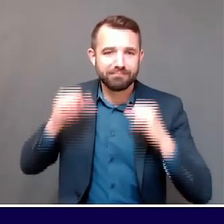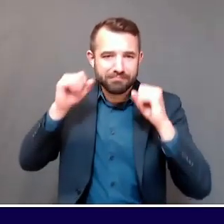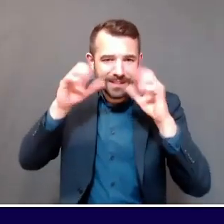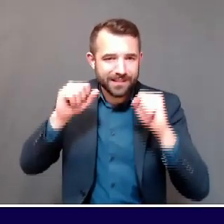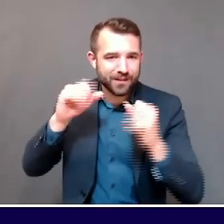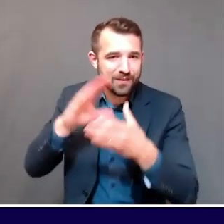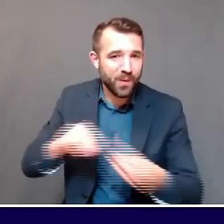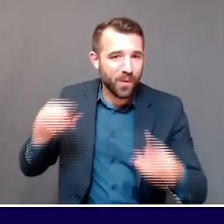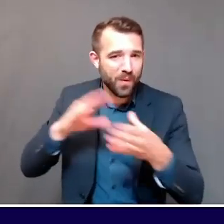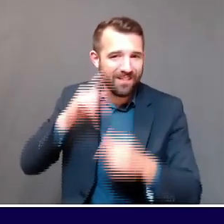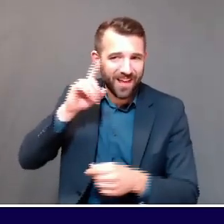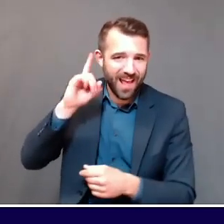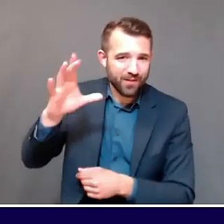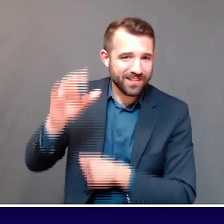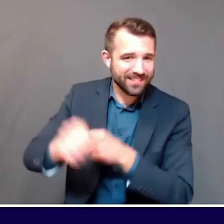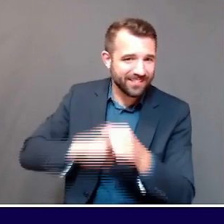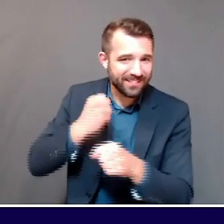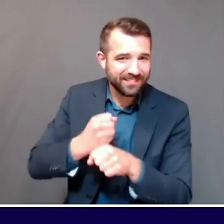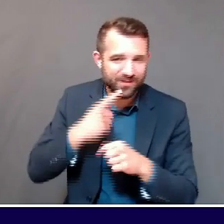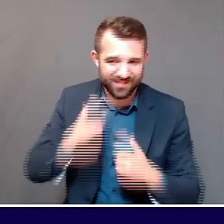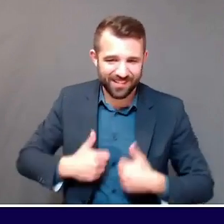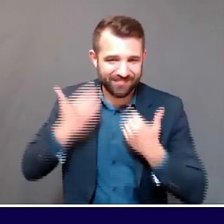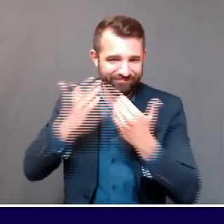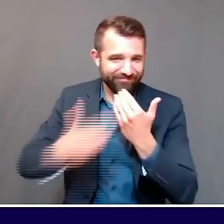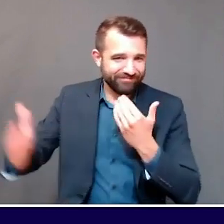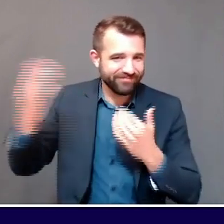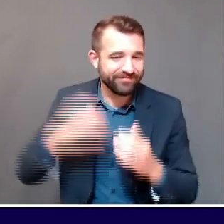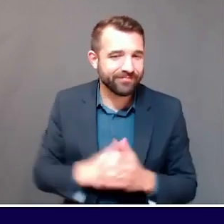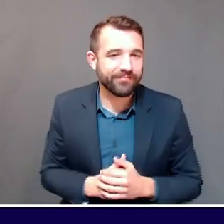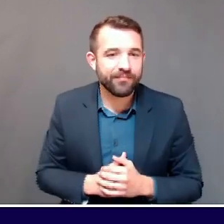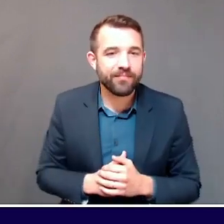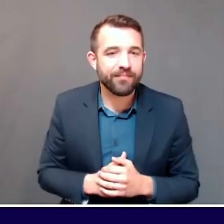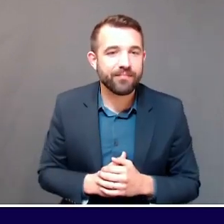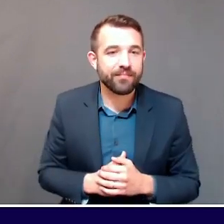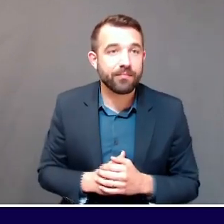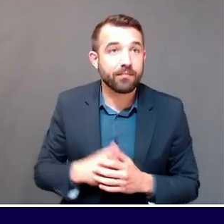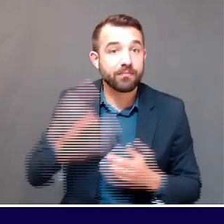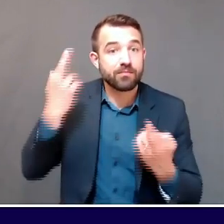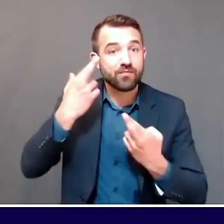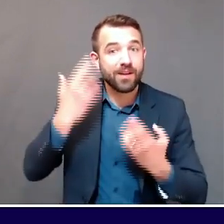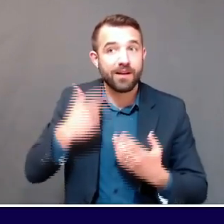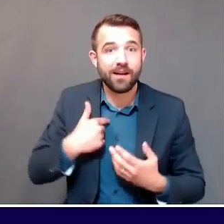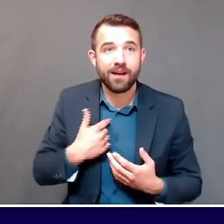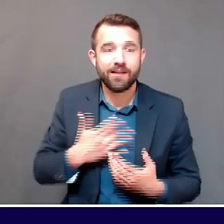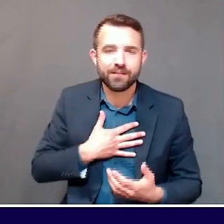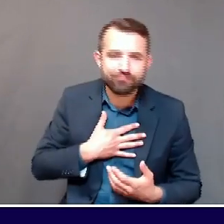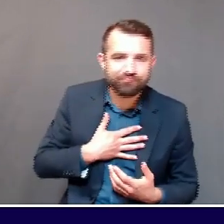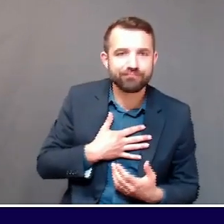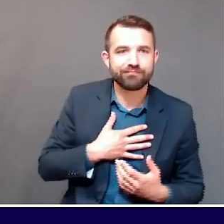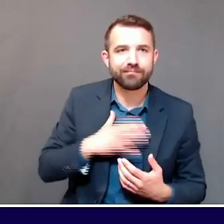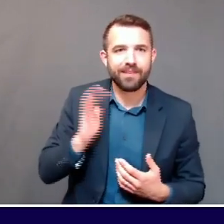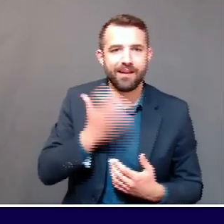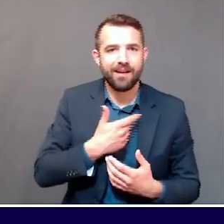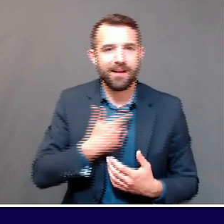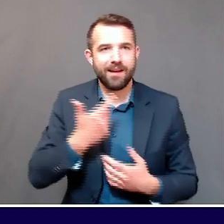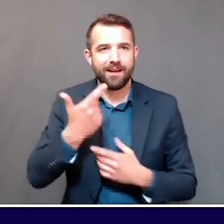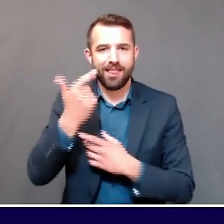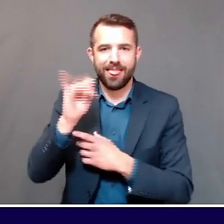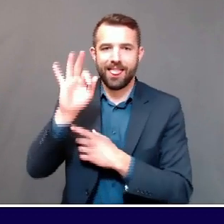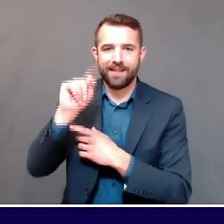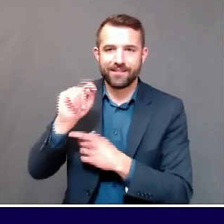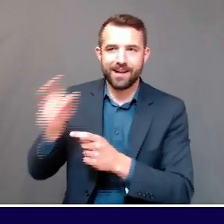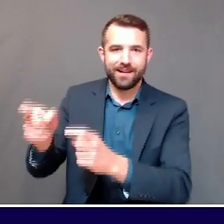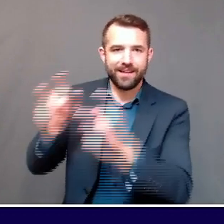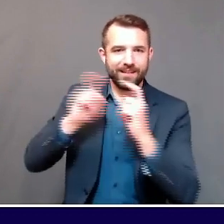And it made me realize that really, truly, one of life's gifts that we all have is